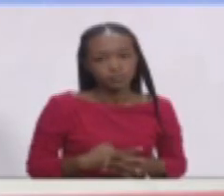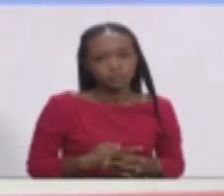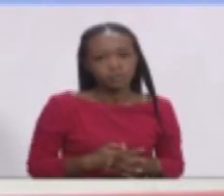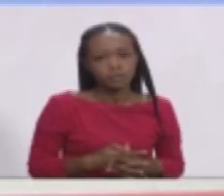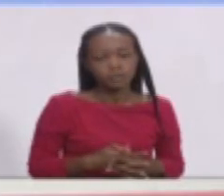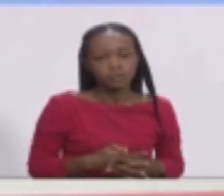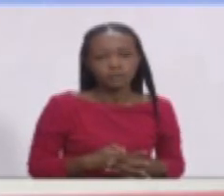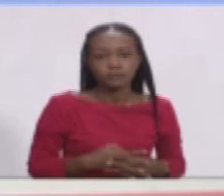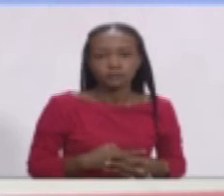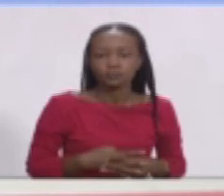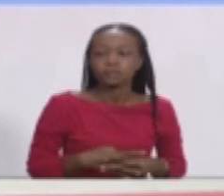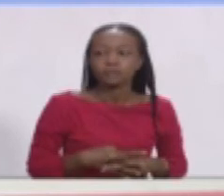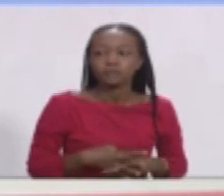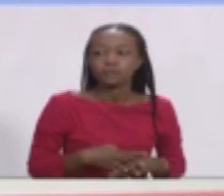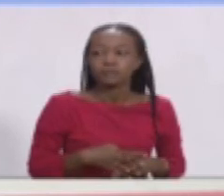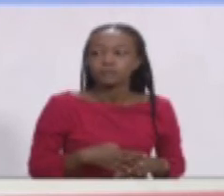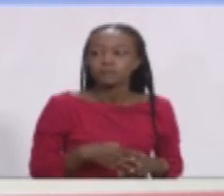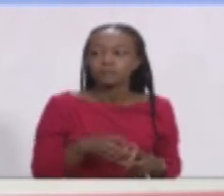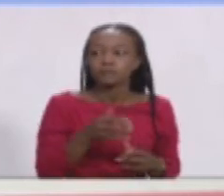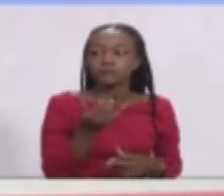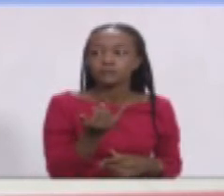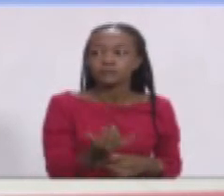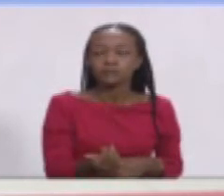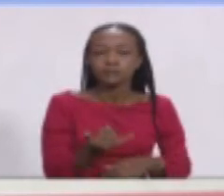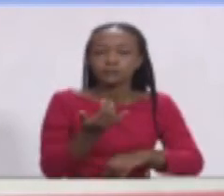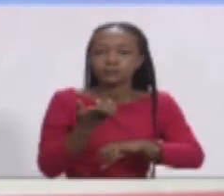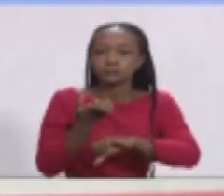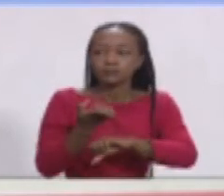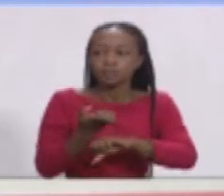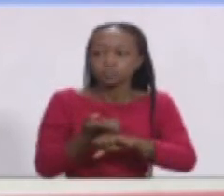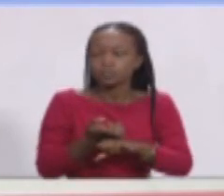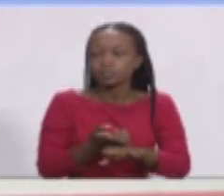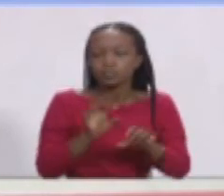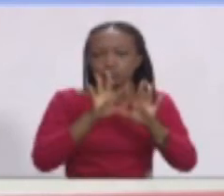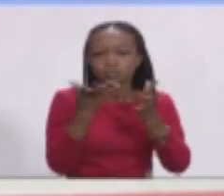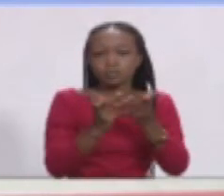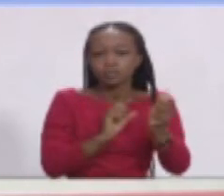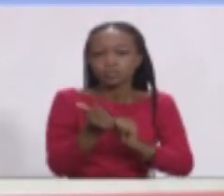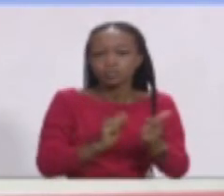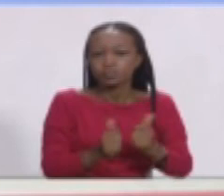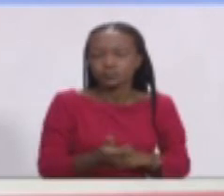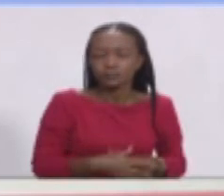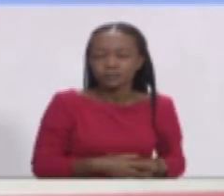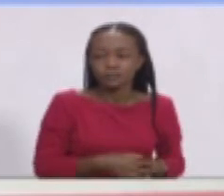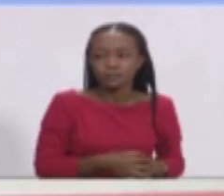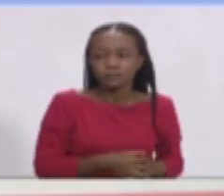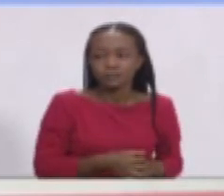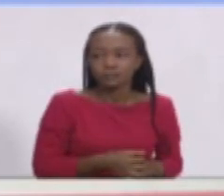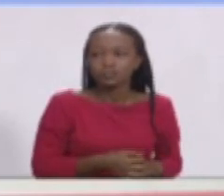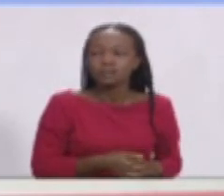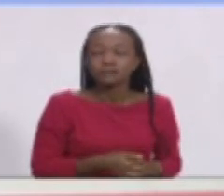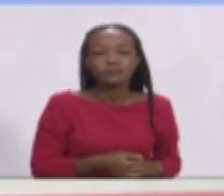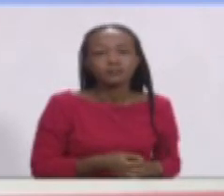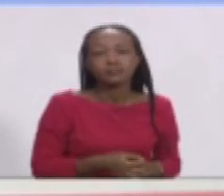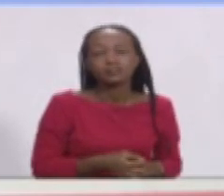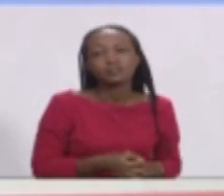Let's play now. Now, the Nairobi Athletics meeting, the first leg of the World Athletics Continental Tour, due May 2nd, has